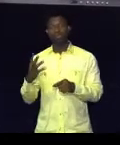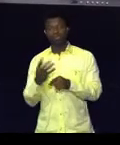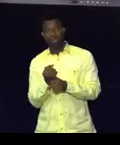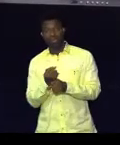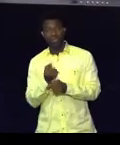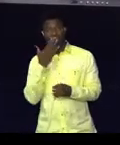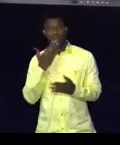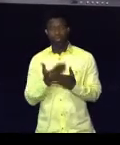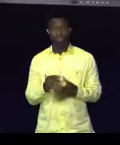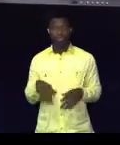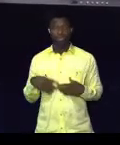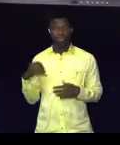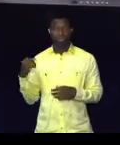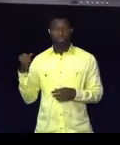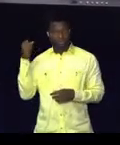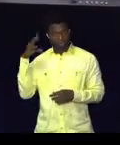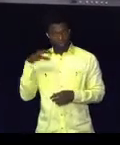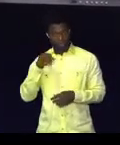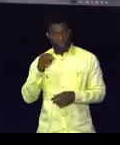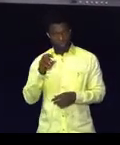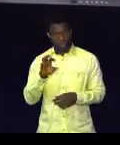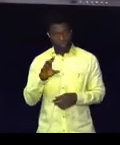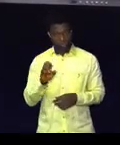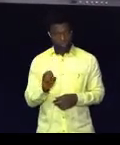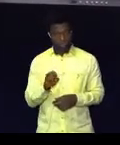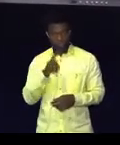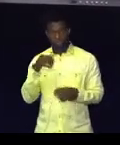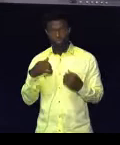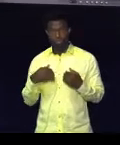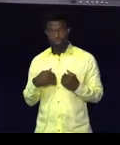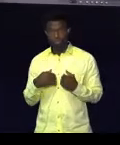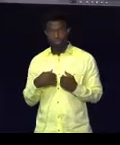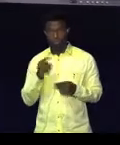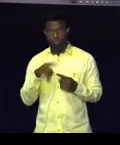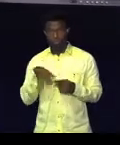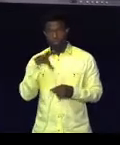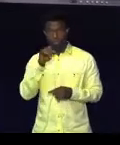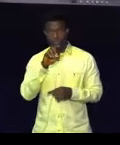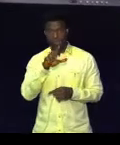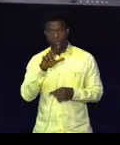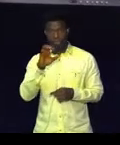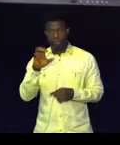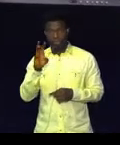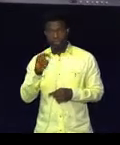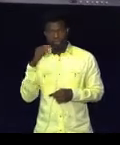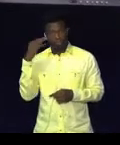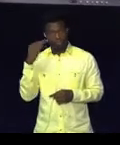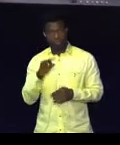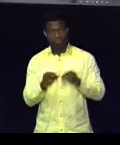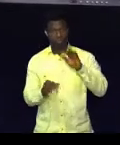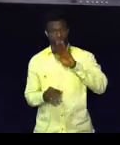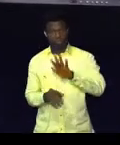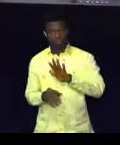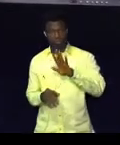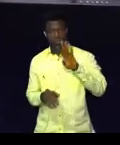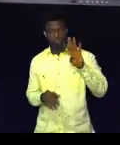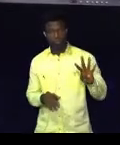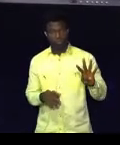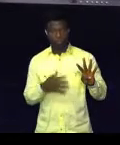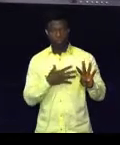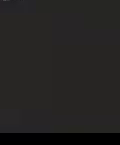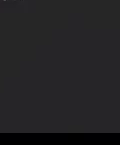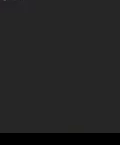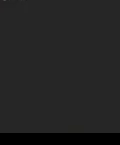of Good Life Magic Juice. You have to find the least common multiples of these numbers. You have to find the least common multiple of